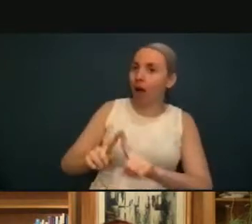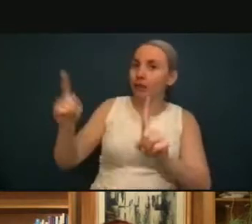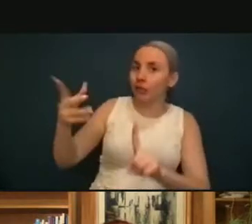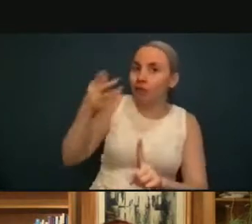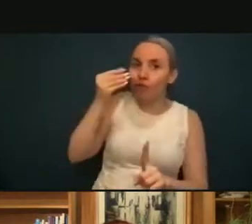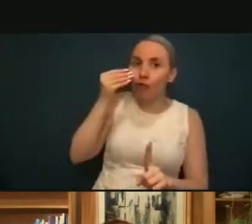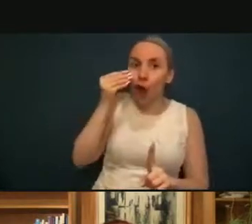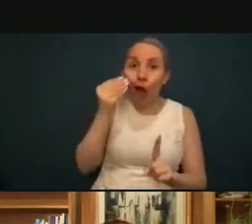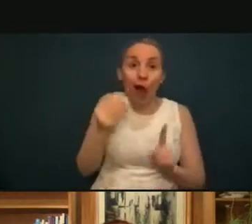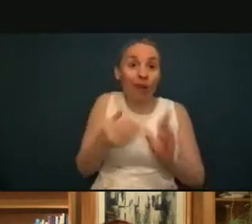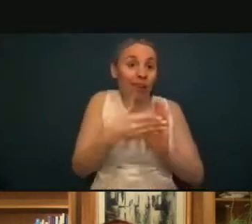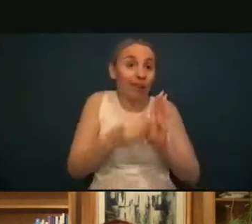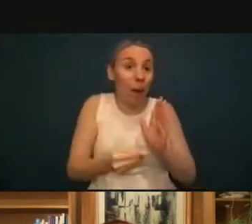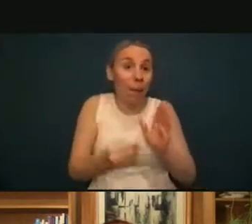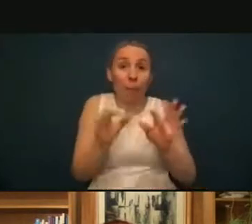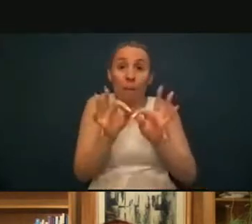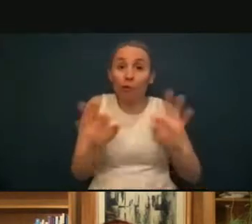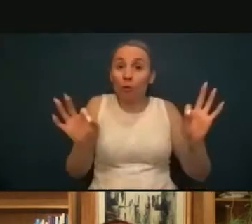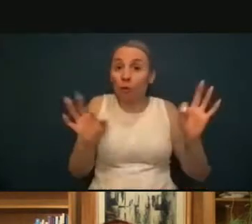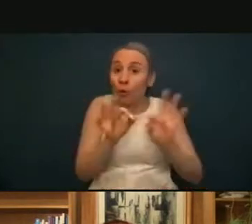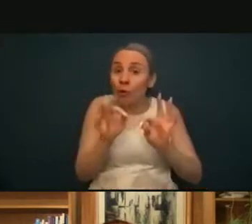music, about ballet, about